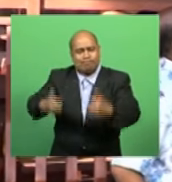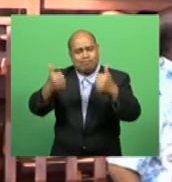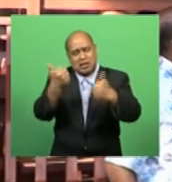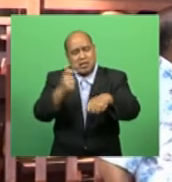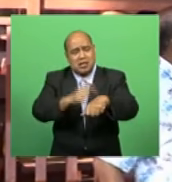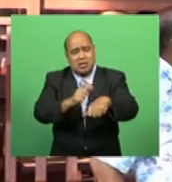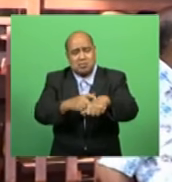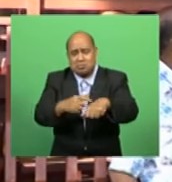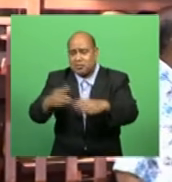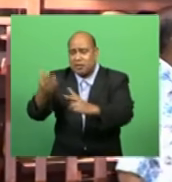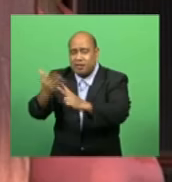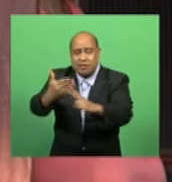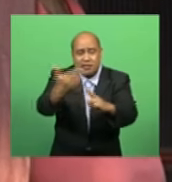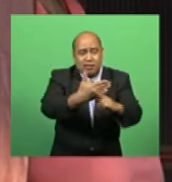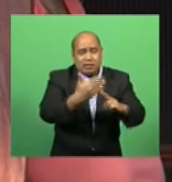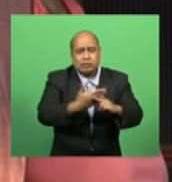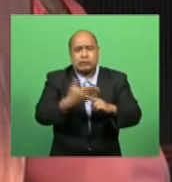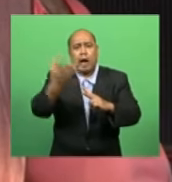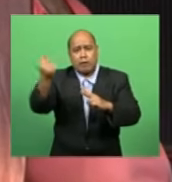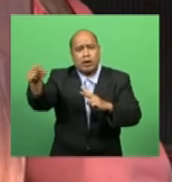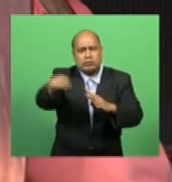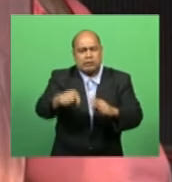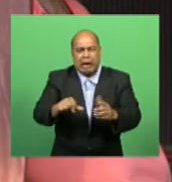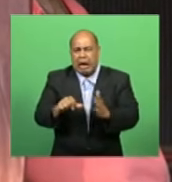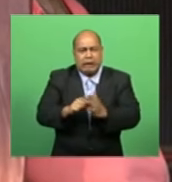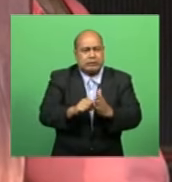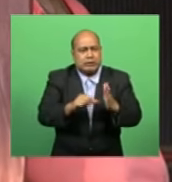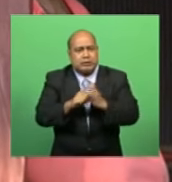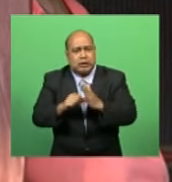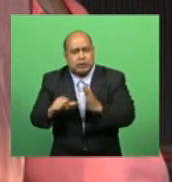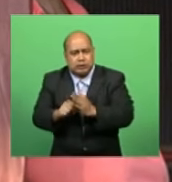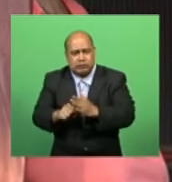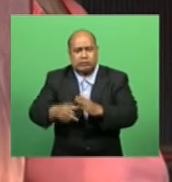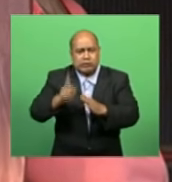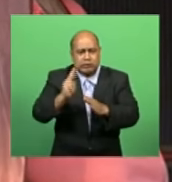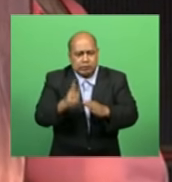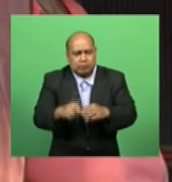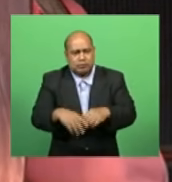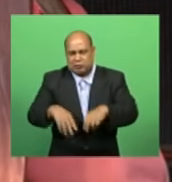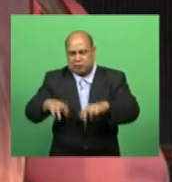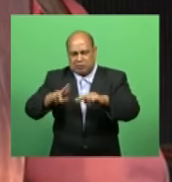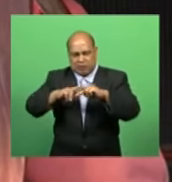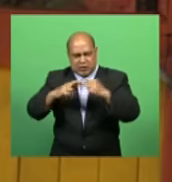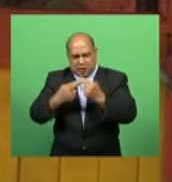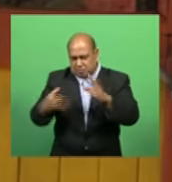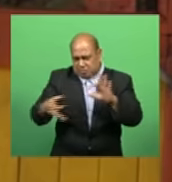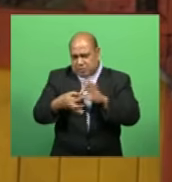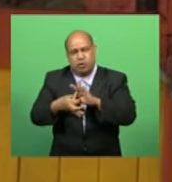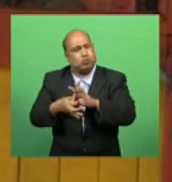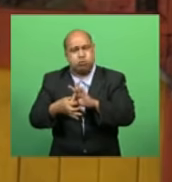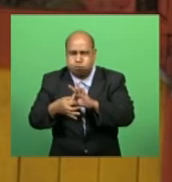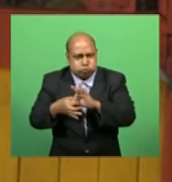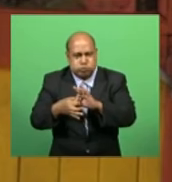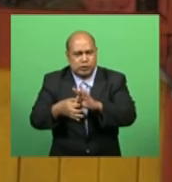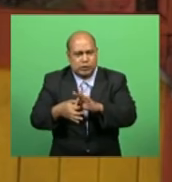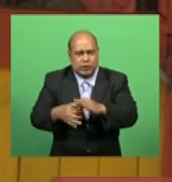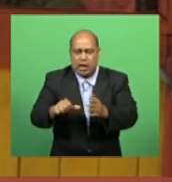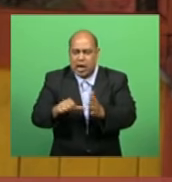rebuild relationships, which due to busy work and life schedule had seemed faded.